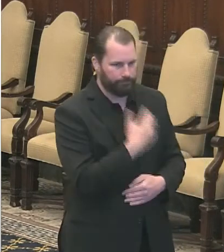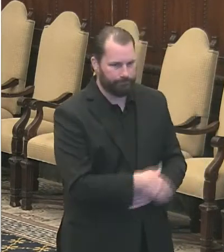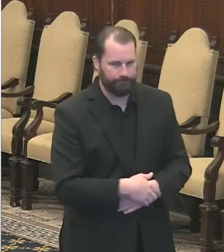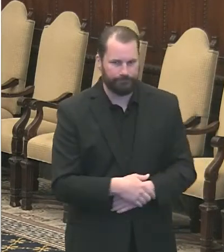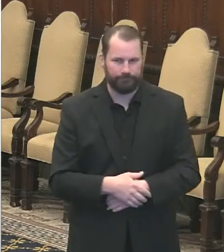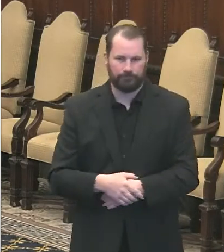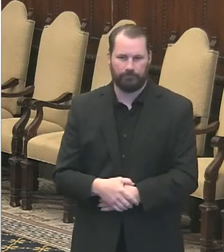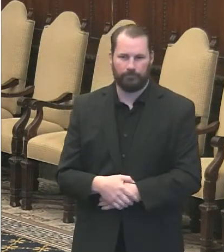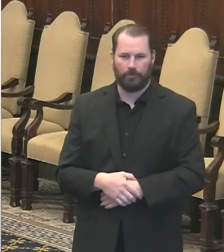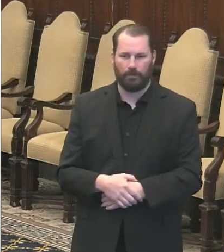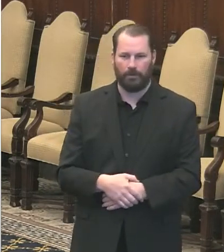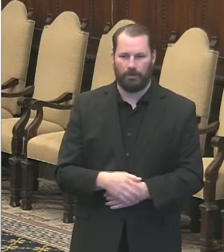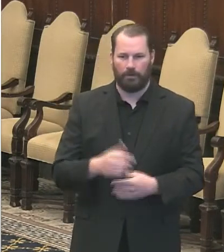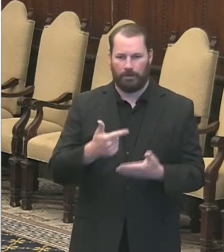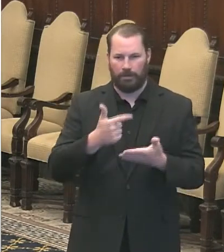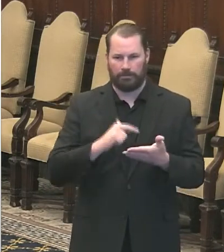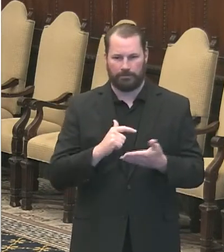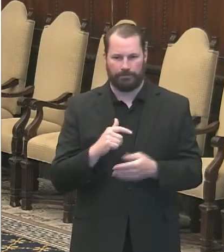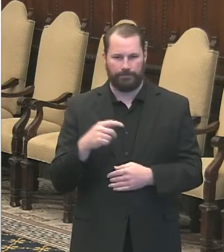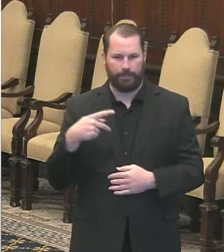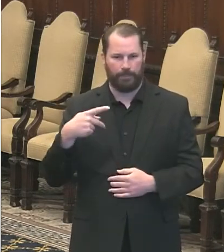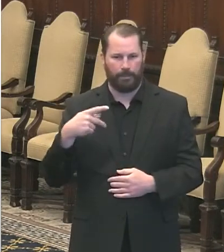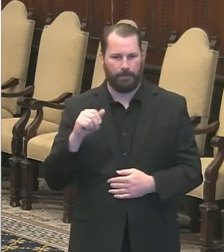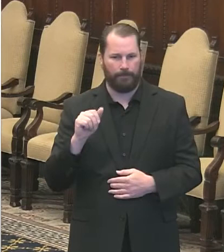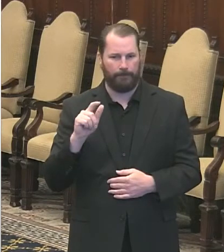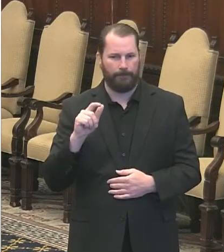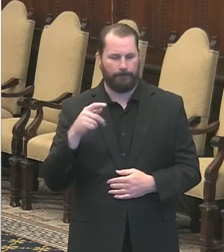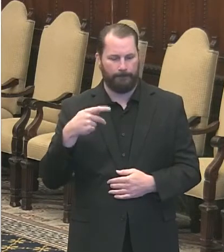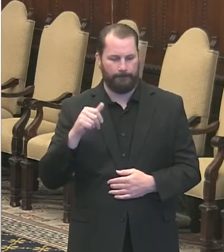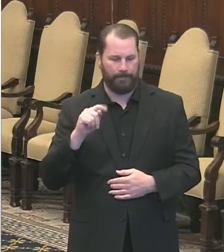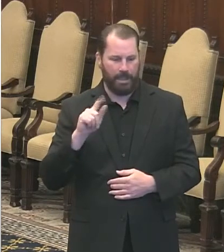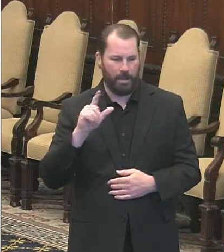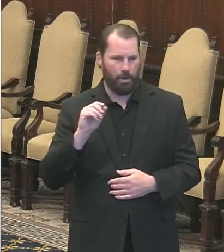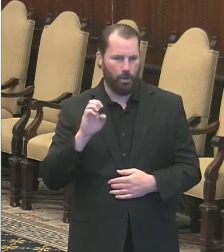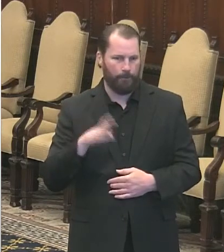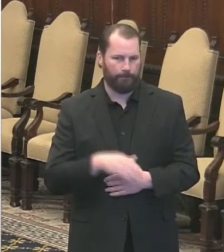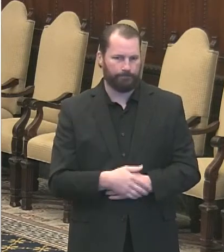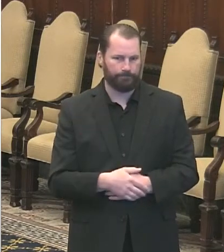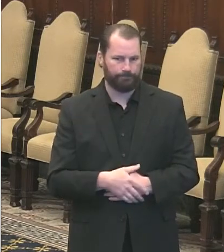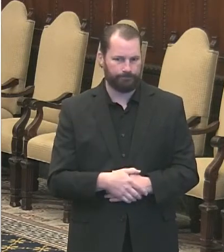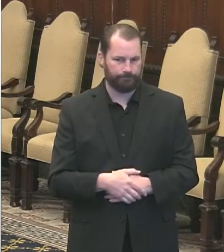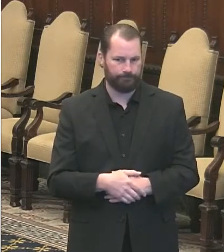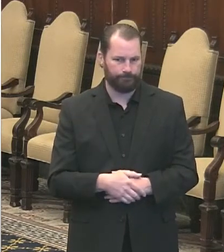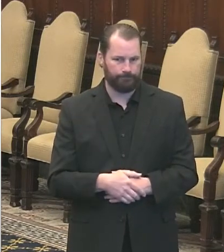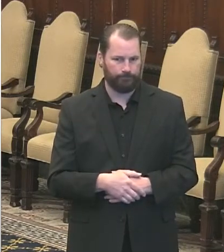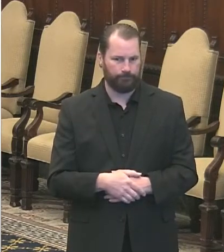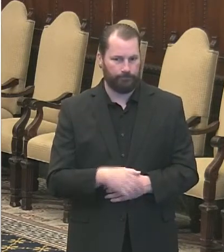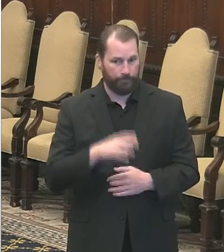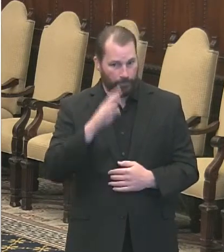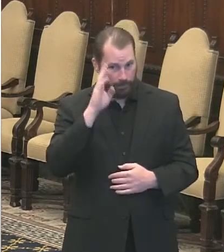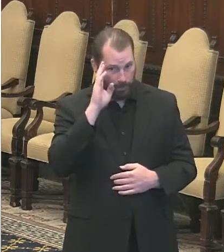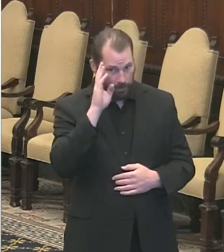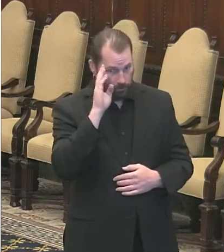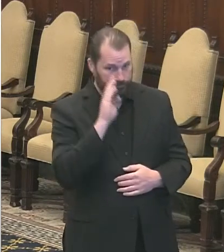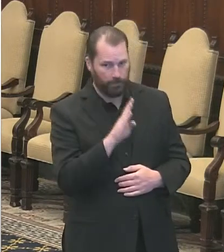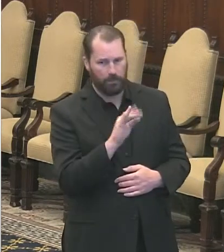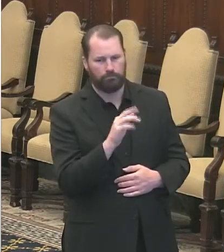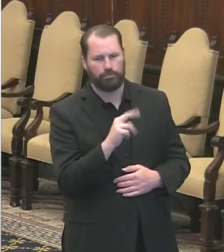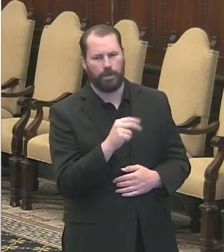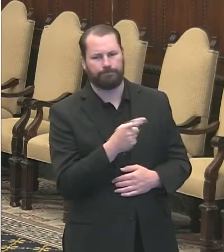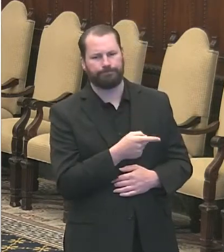Thanks, Denise. We're going to go to Pat Loeb of KYW. Hi, Brian. The 107